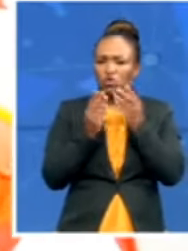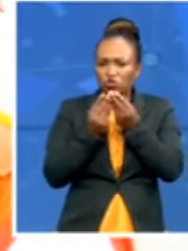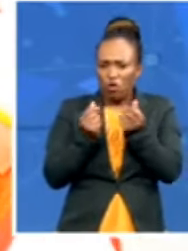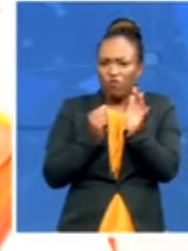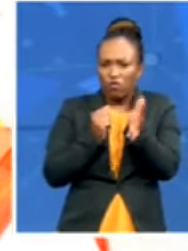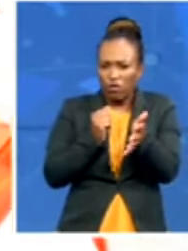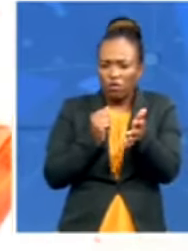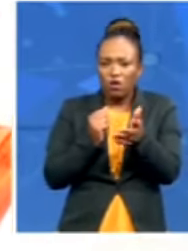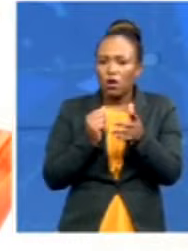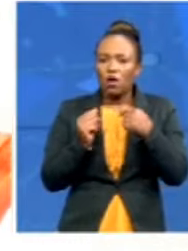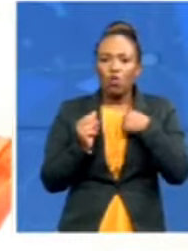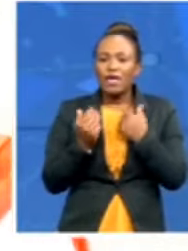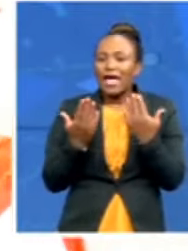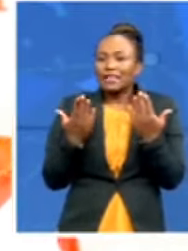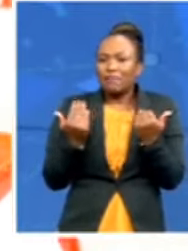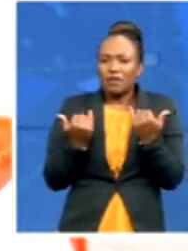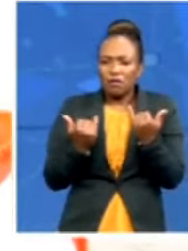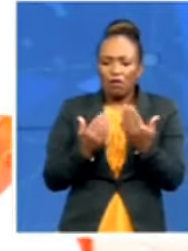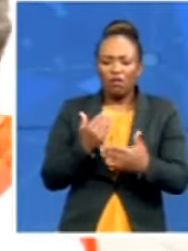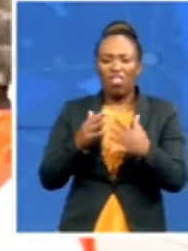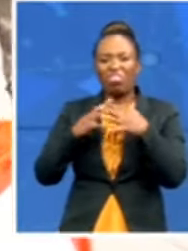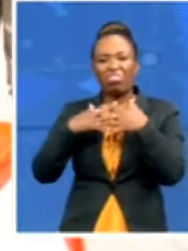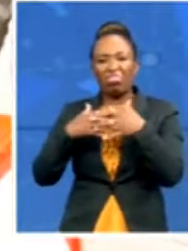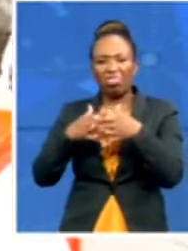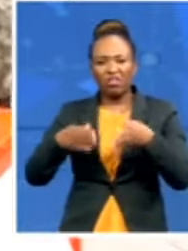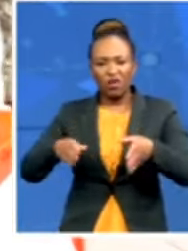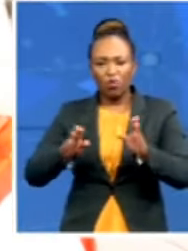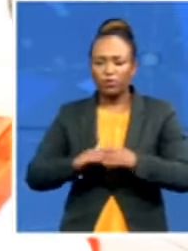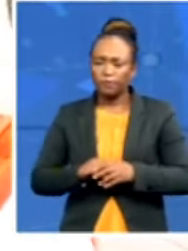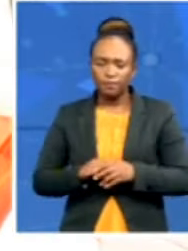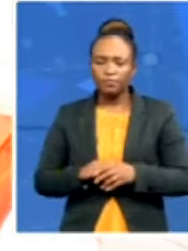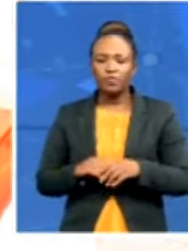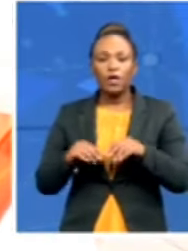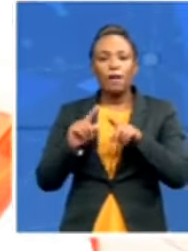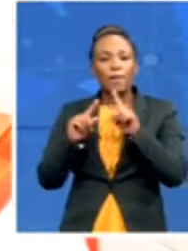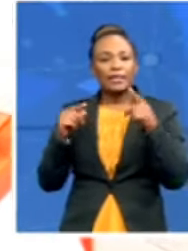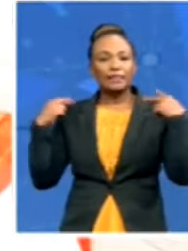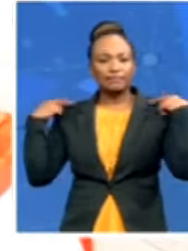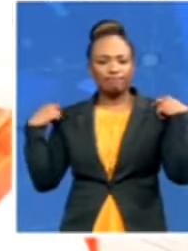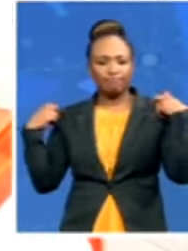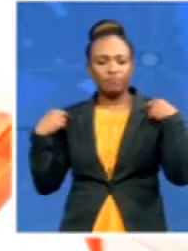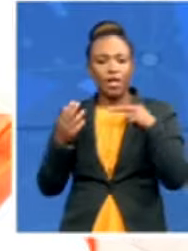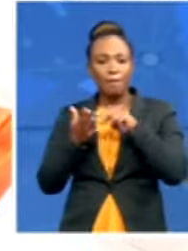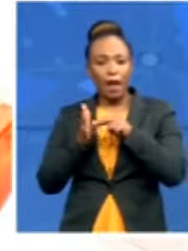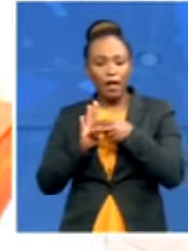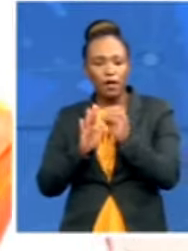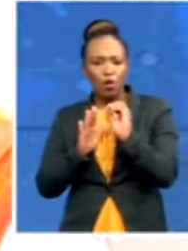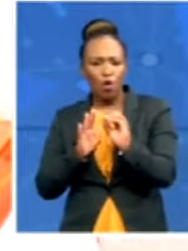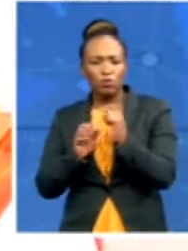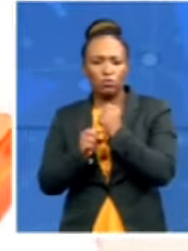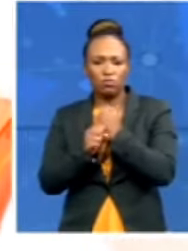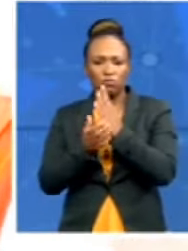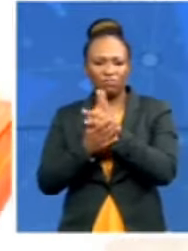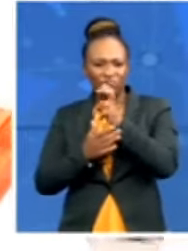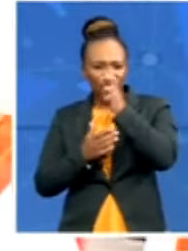along the route. However, we have had our security plan intact to make sure that we are able to deal with any eventuality on the road. As you